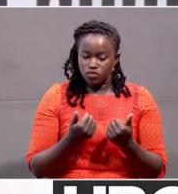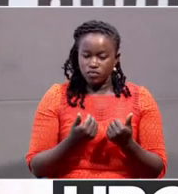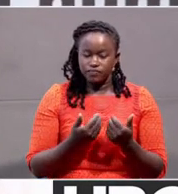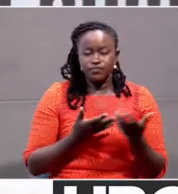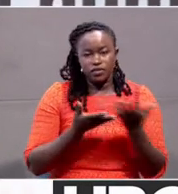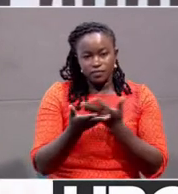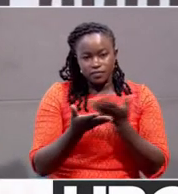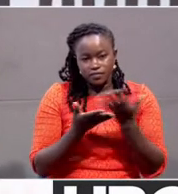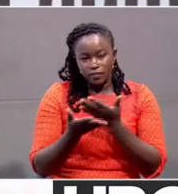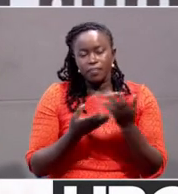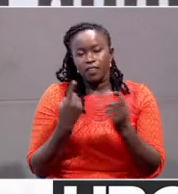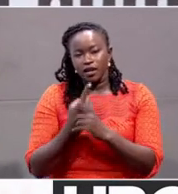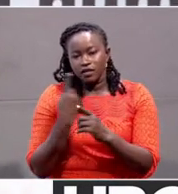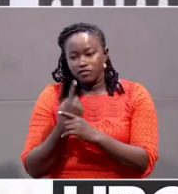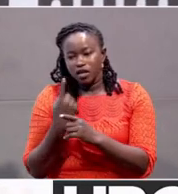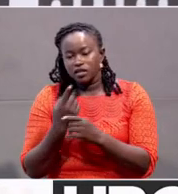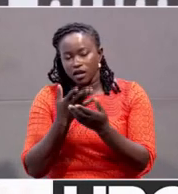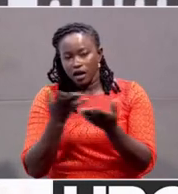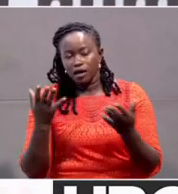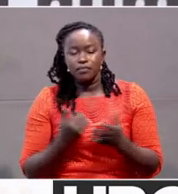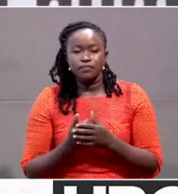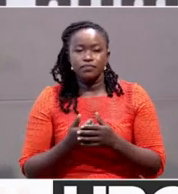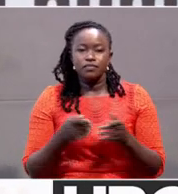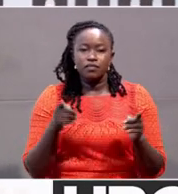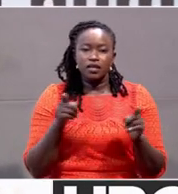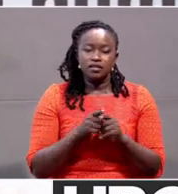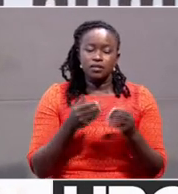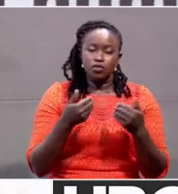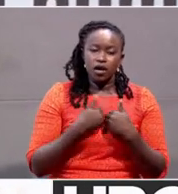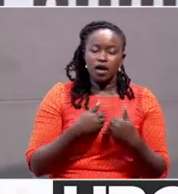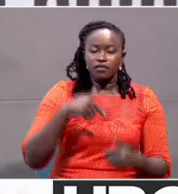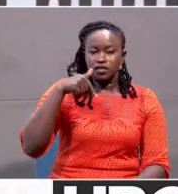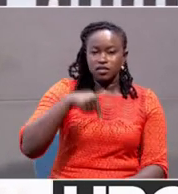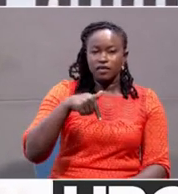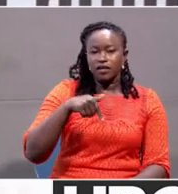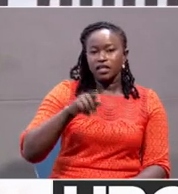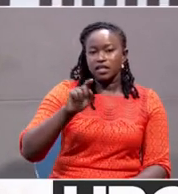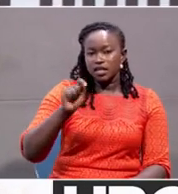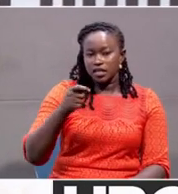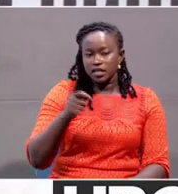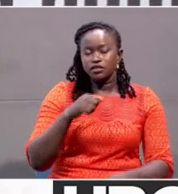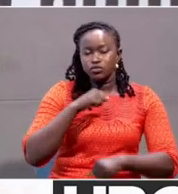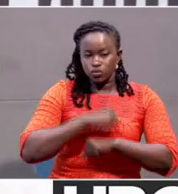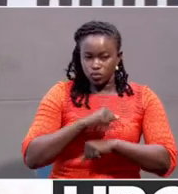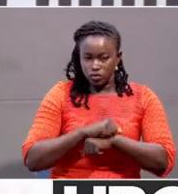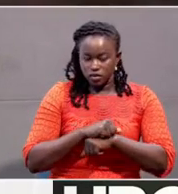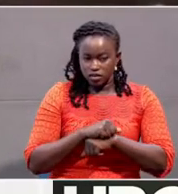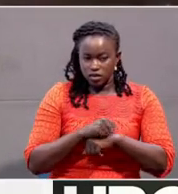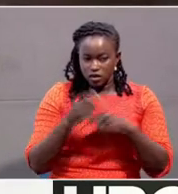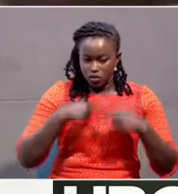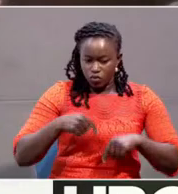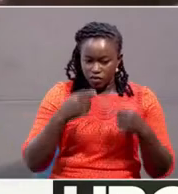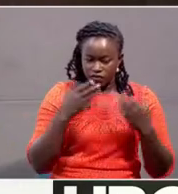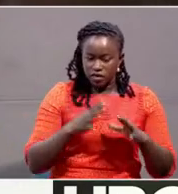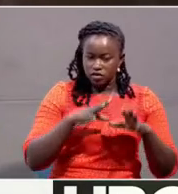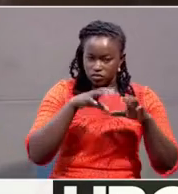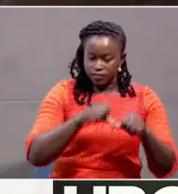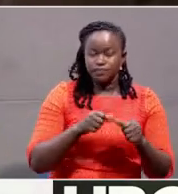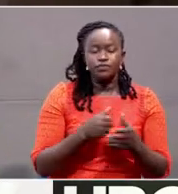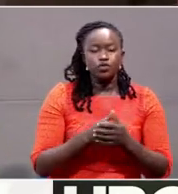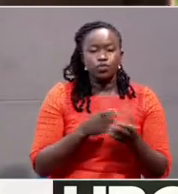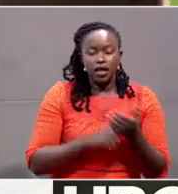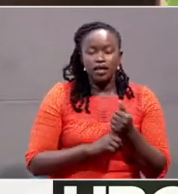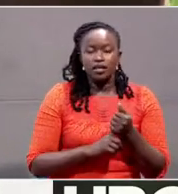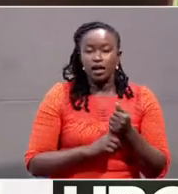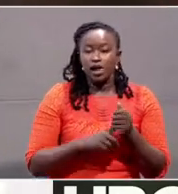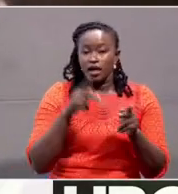we have interacted with several of them, but we have 7 key schools that we have gazetted. In Kisoro District, the